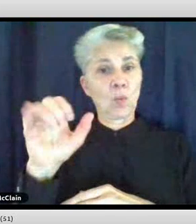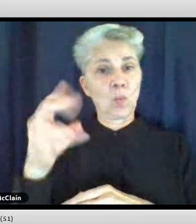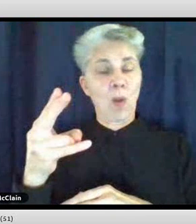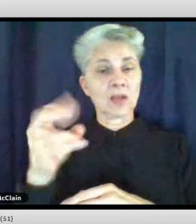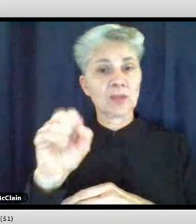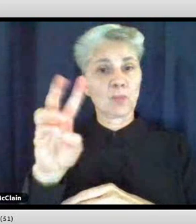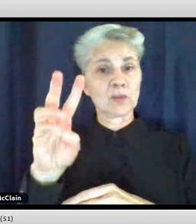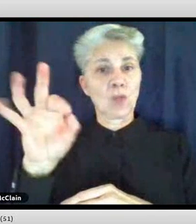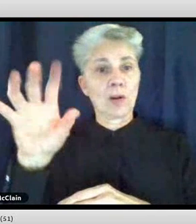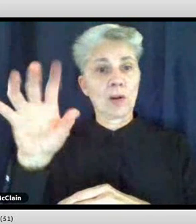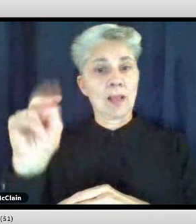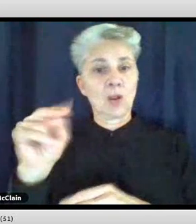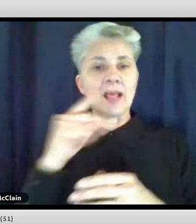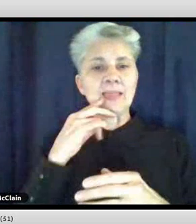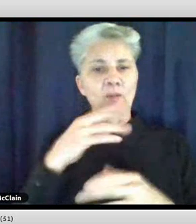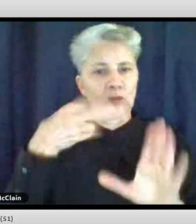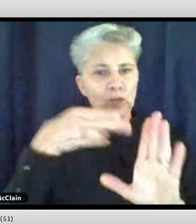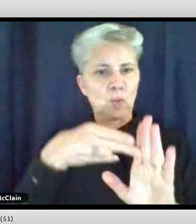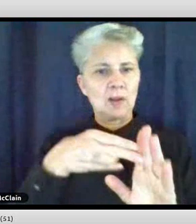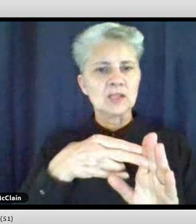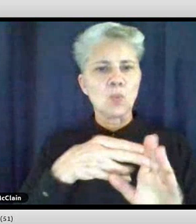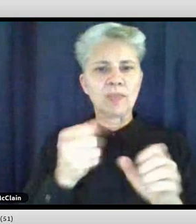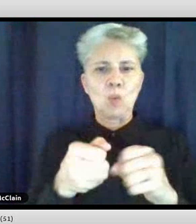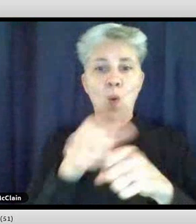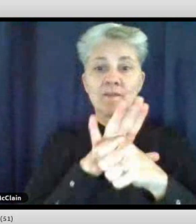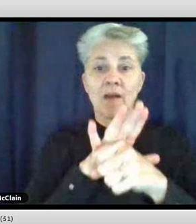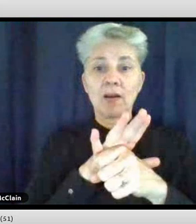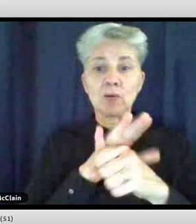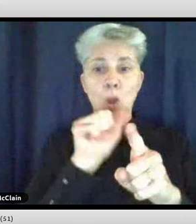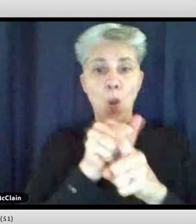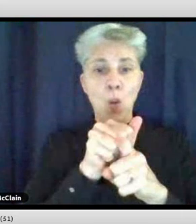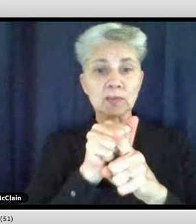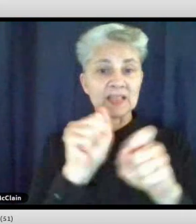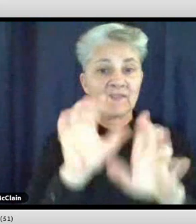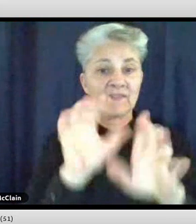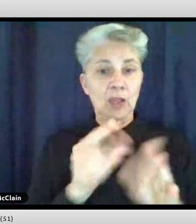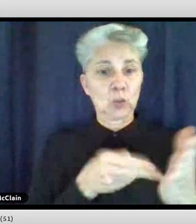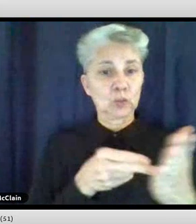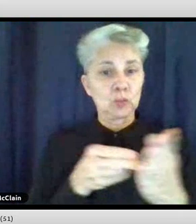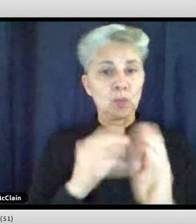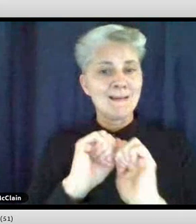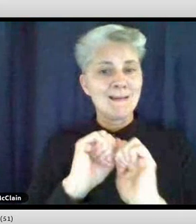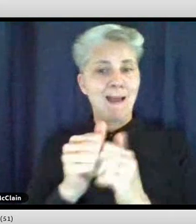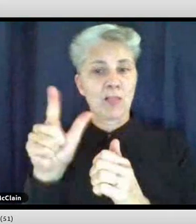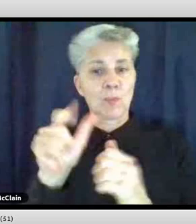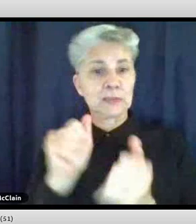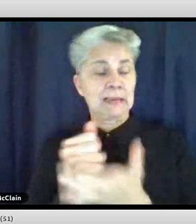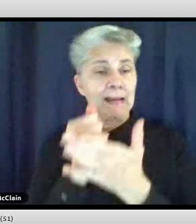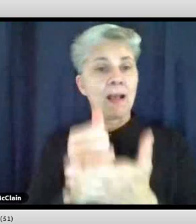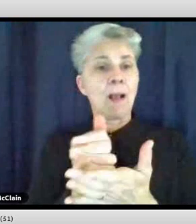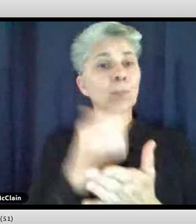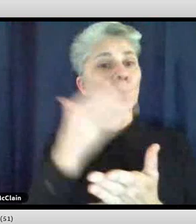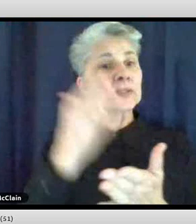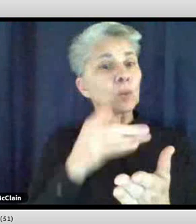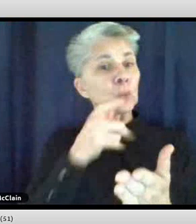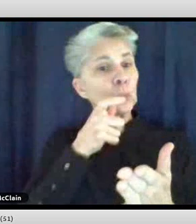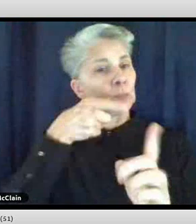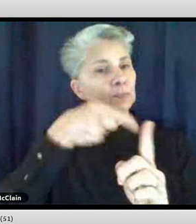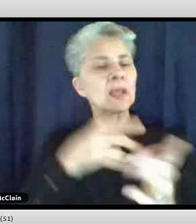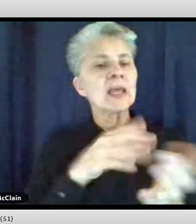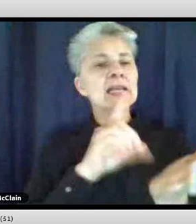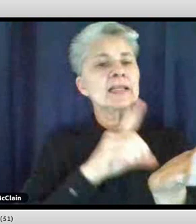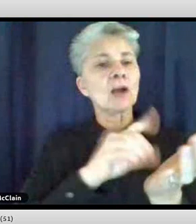Good afternoon. I am your host, Cindy Welch from the Southwest Florida Library Network. Thank you for joining